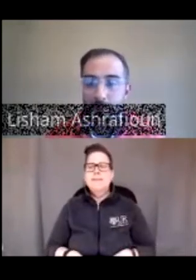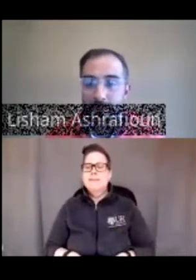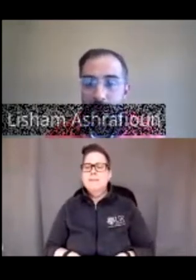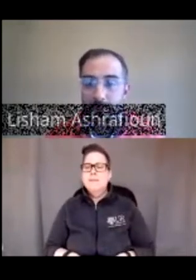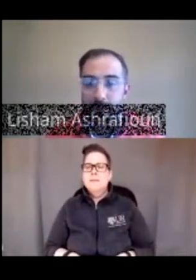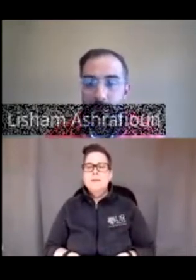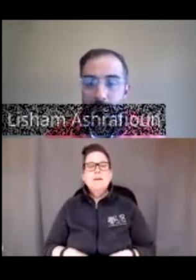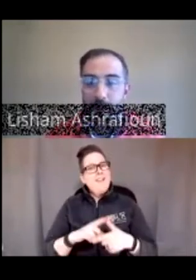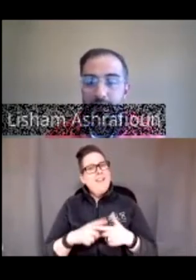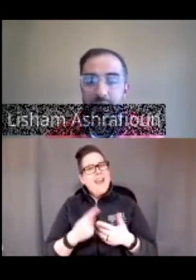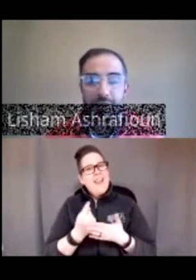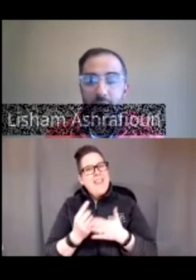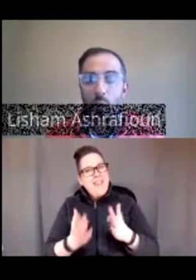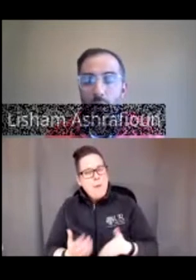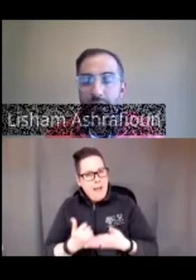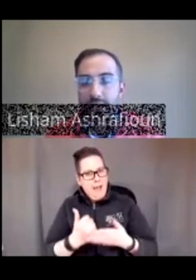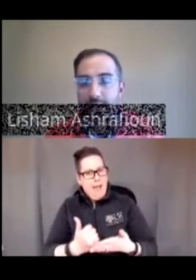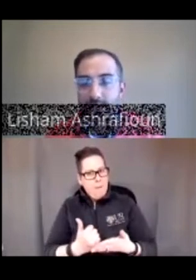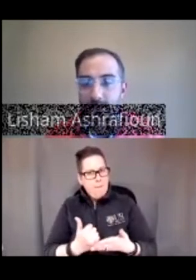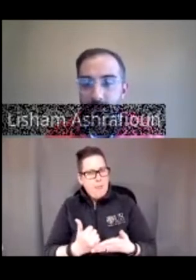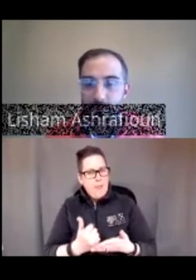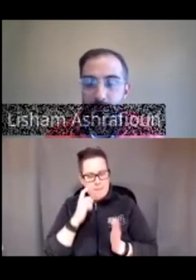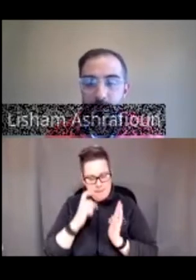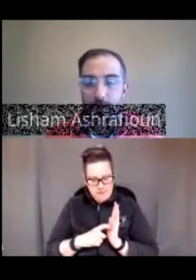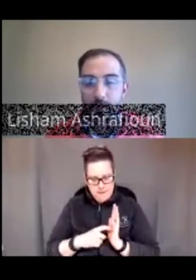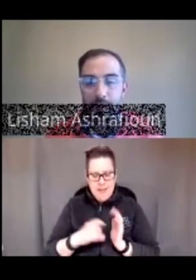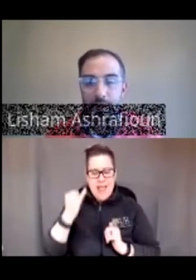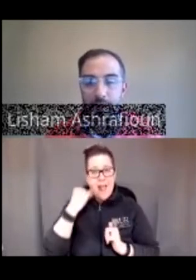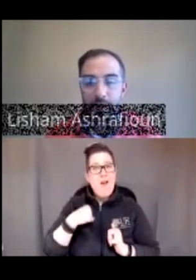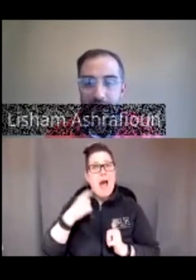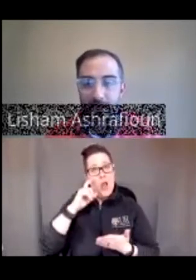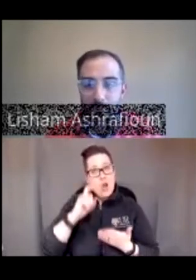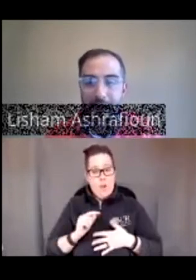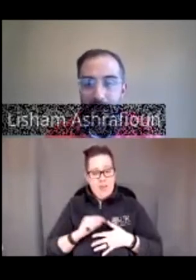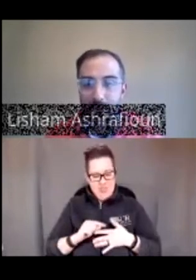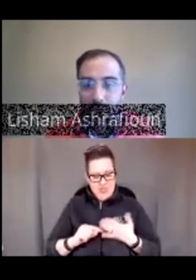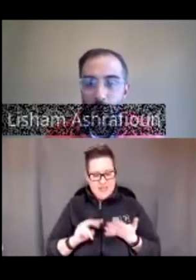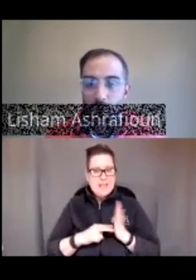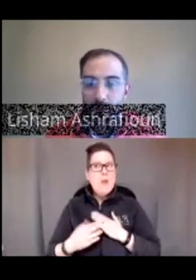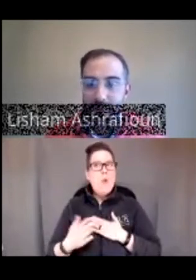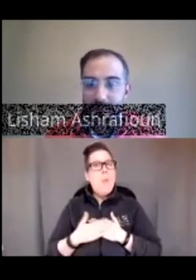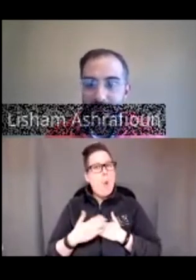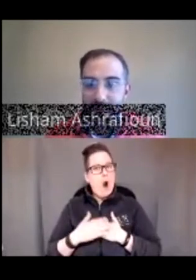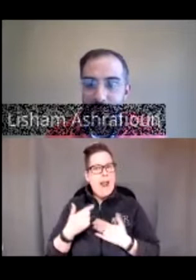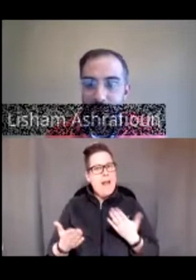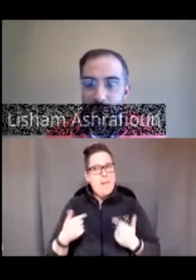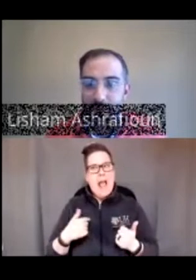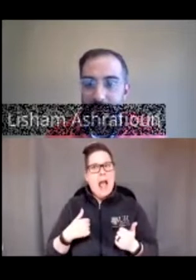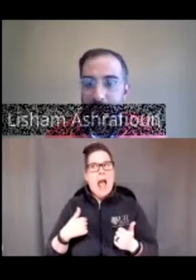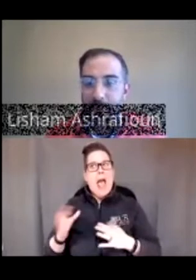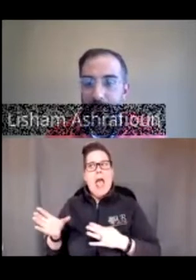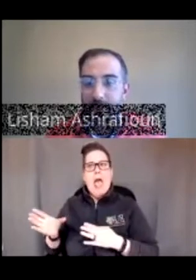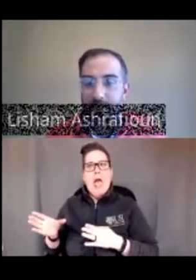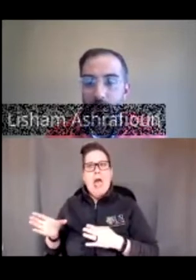the therapist helps them identify warning signs that they might be sort of headed back towards the things that they had been doing